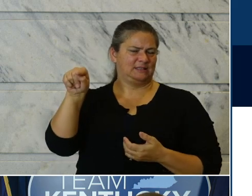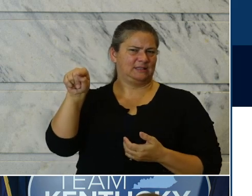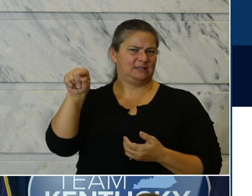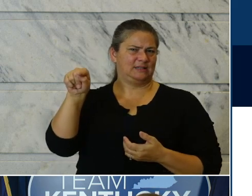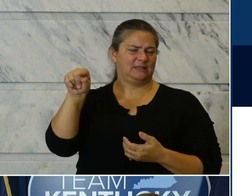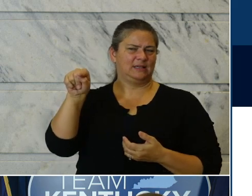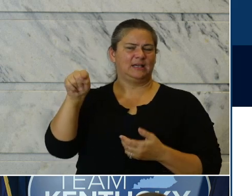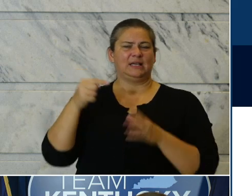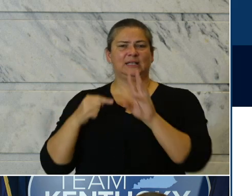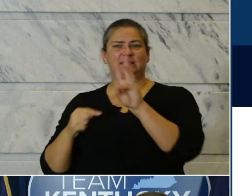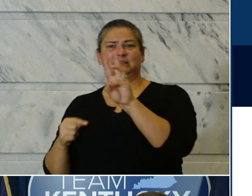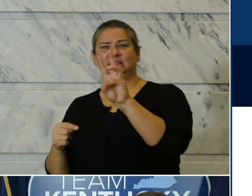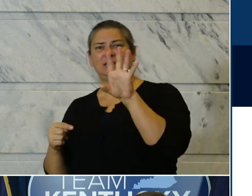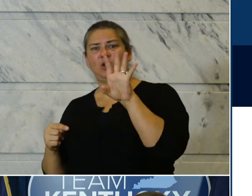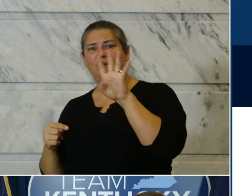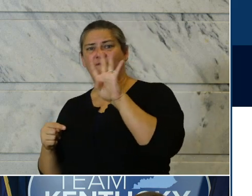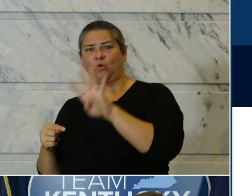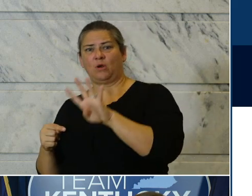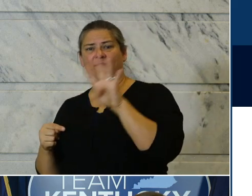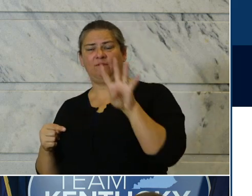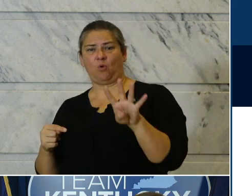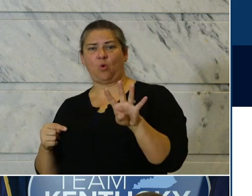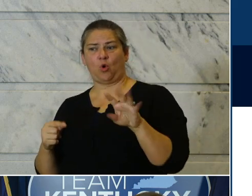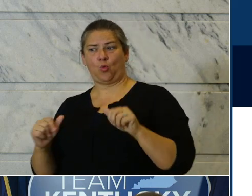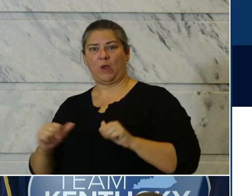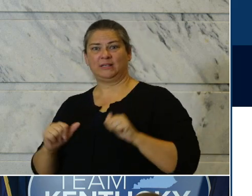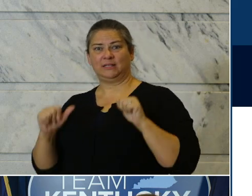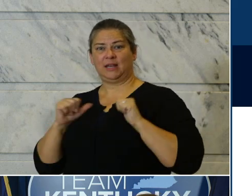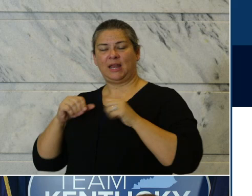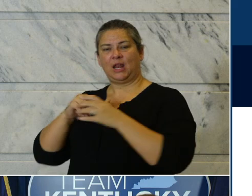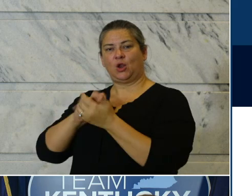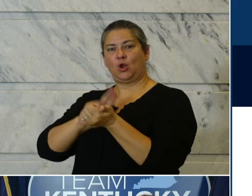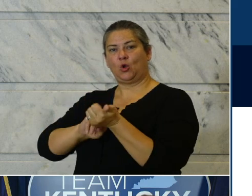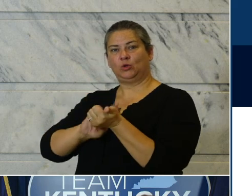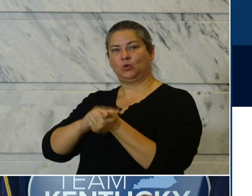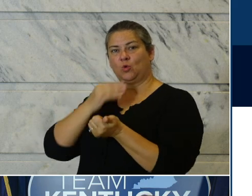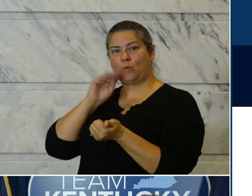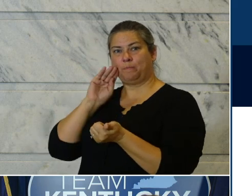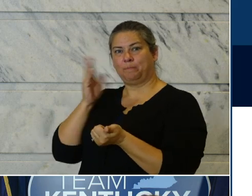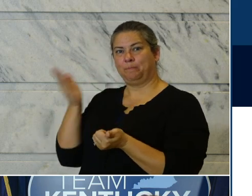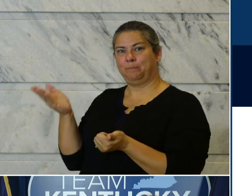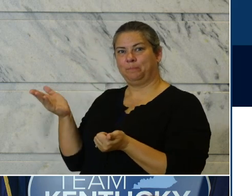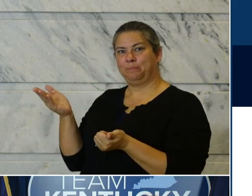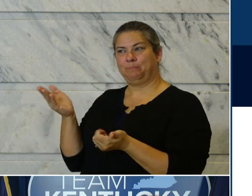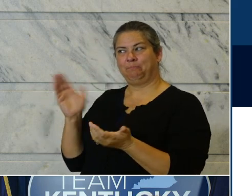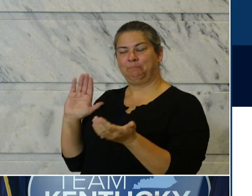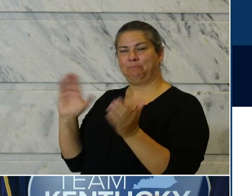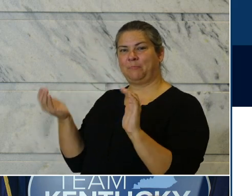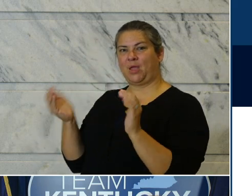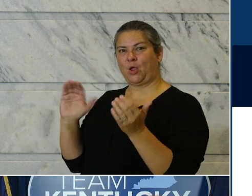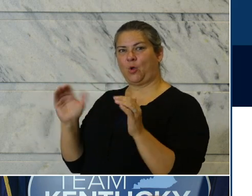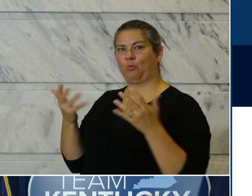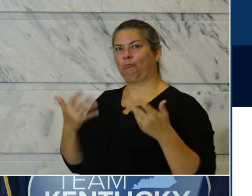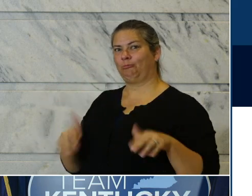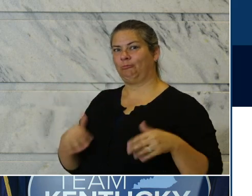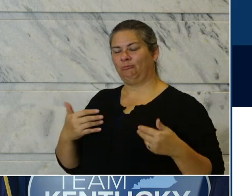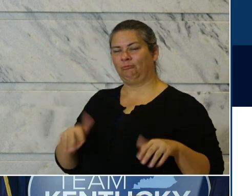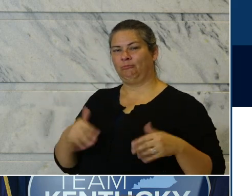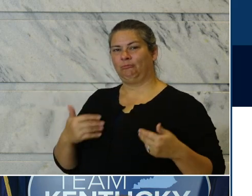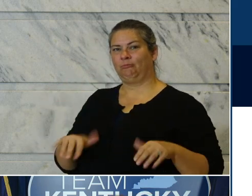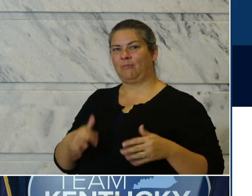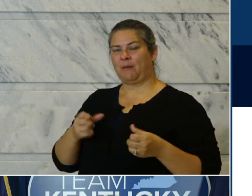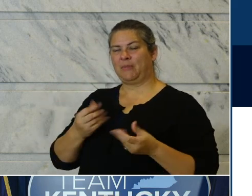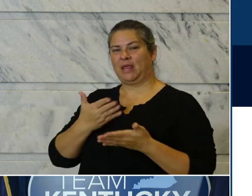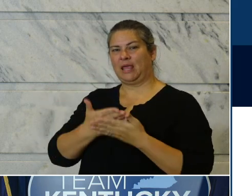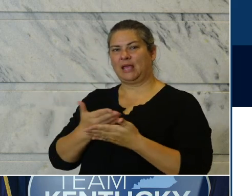that, 644 residents in long-term care facilities. Shows you the real number of